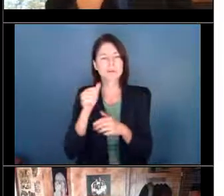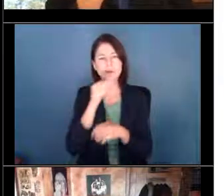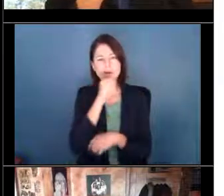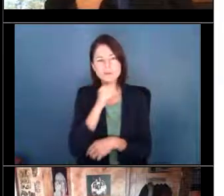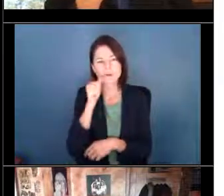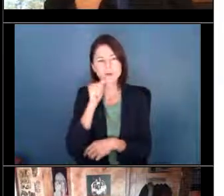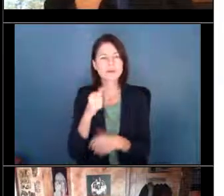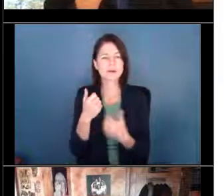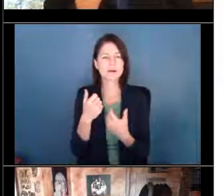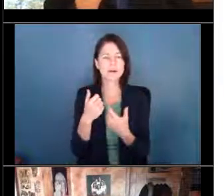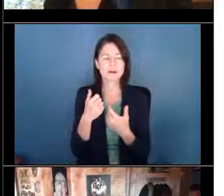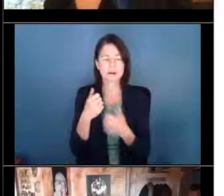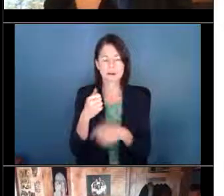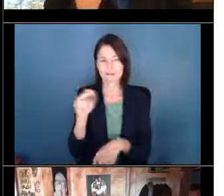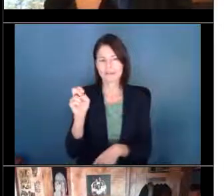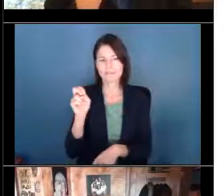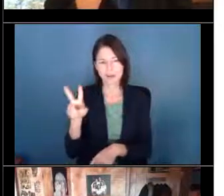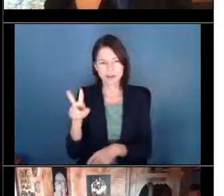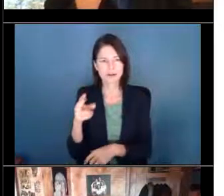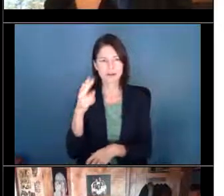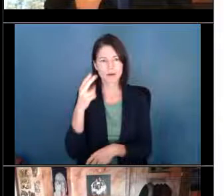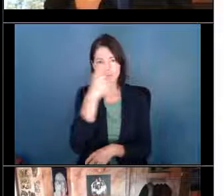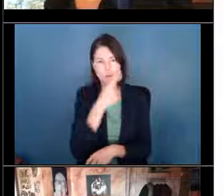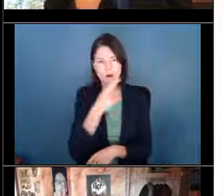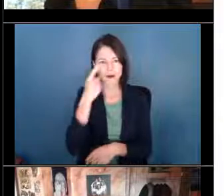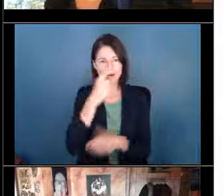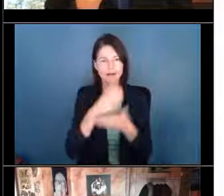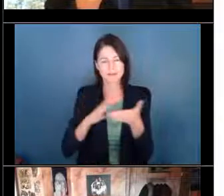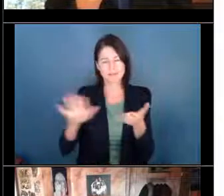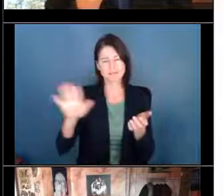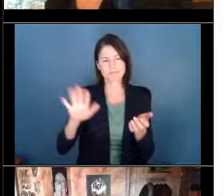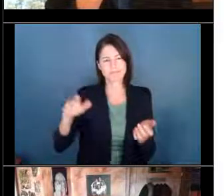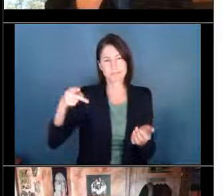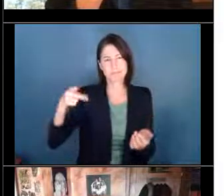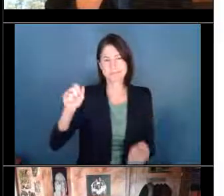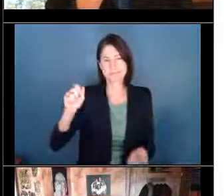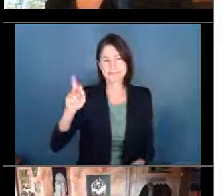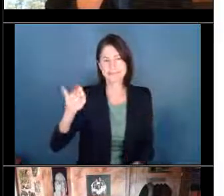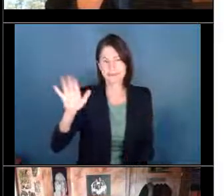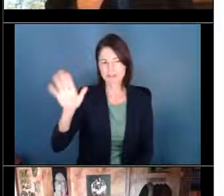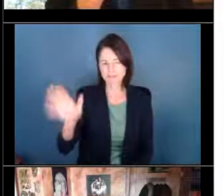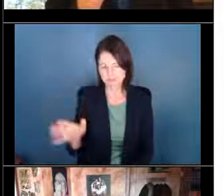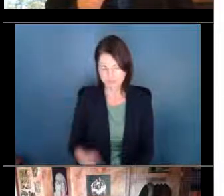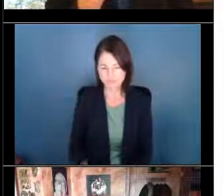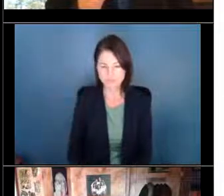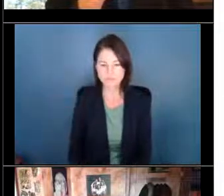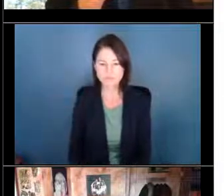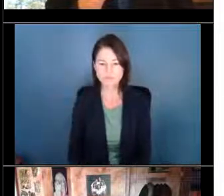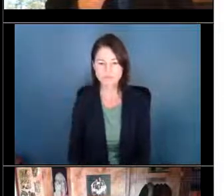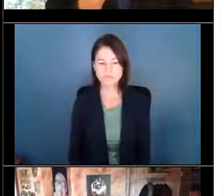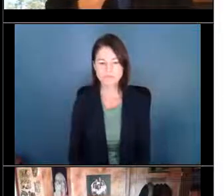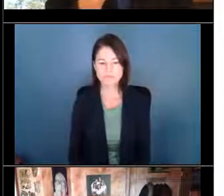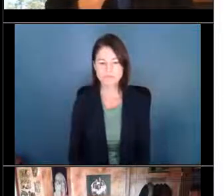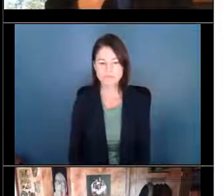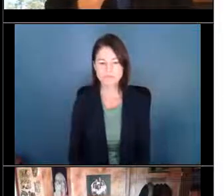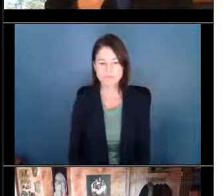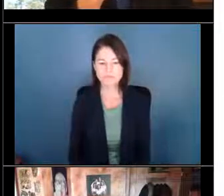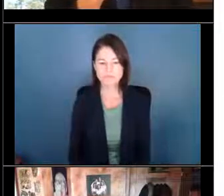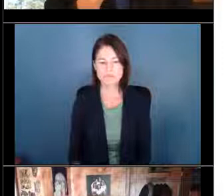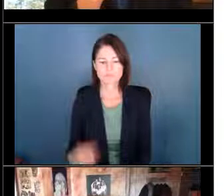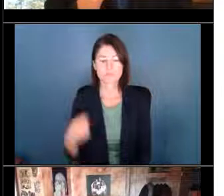Hawaii, and then the territories out in the Pacific. So we were paying attention to this happening and occurring throughout the region. So we reached out to all of our state